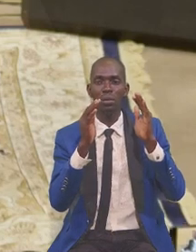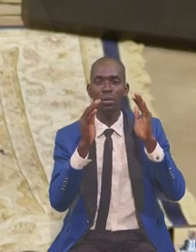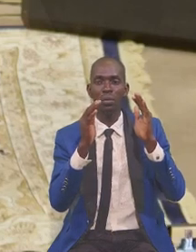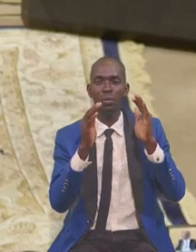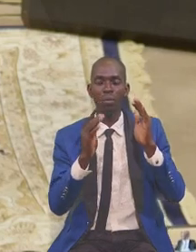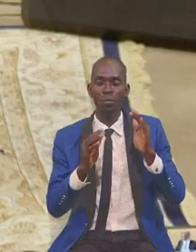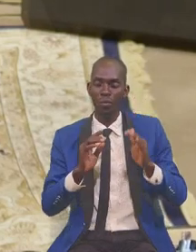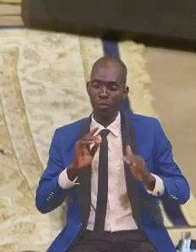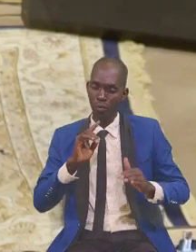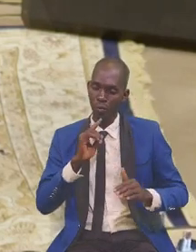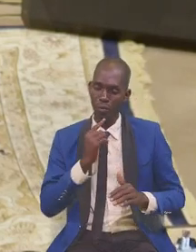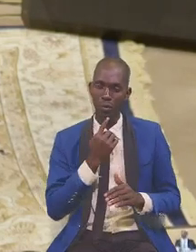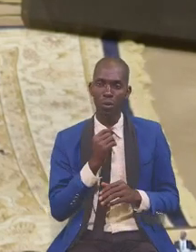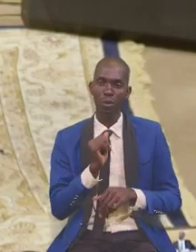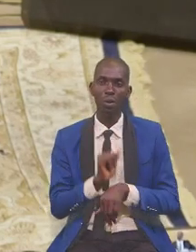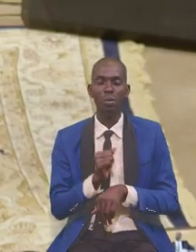Fervency.